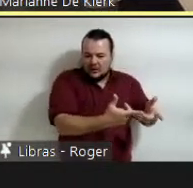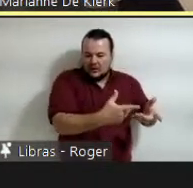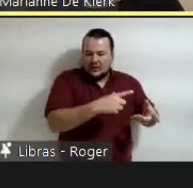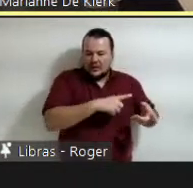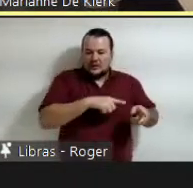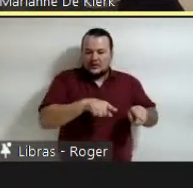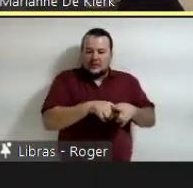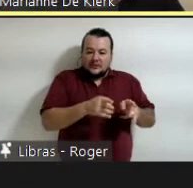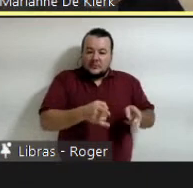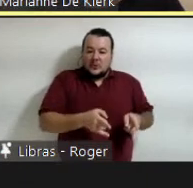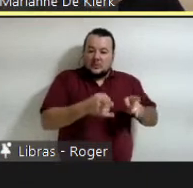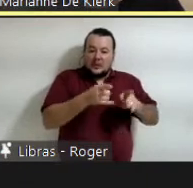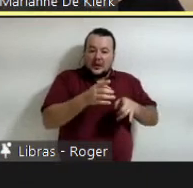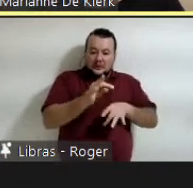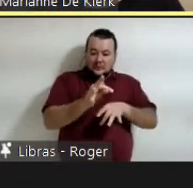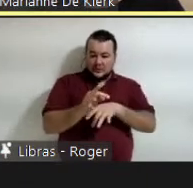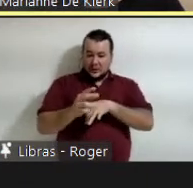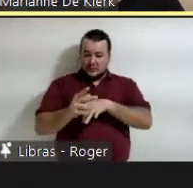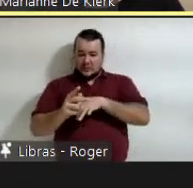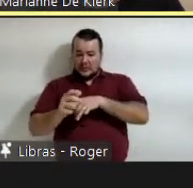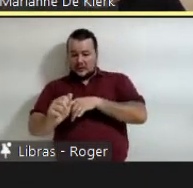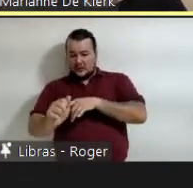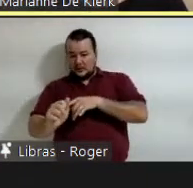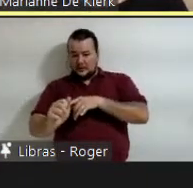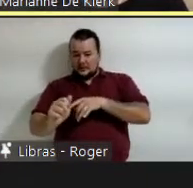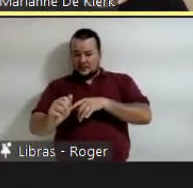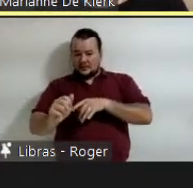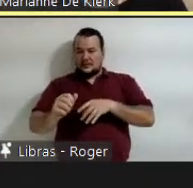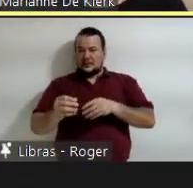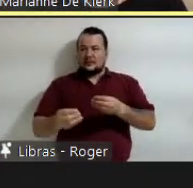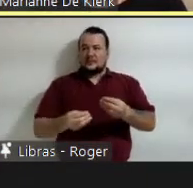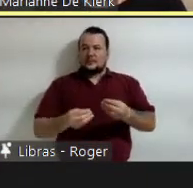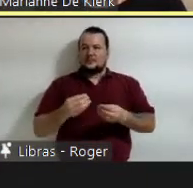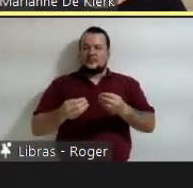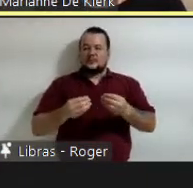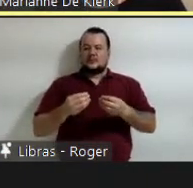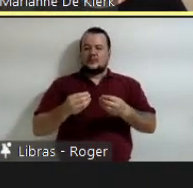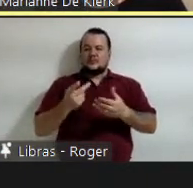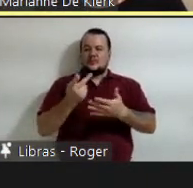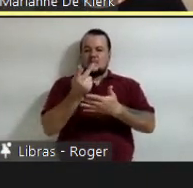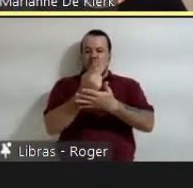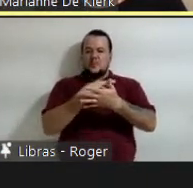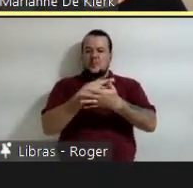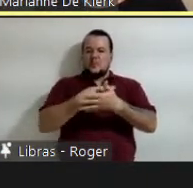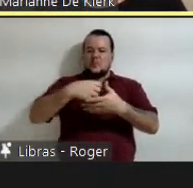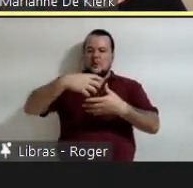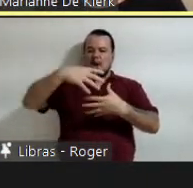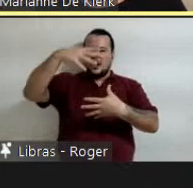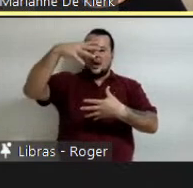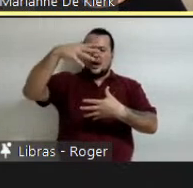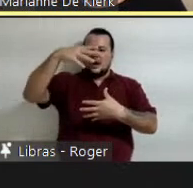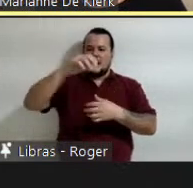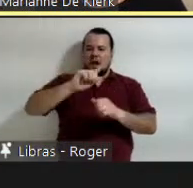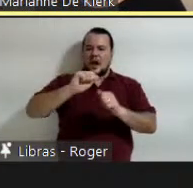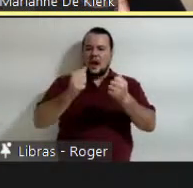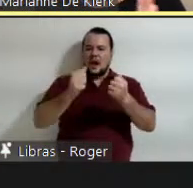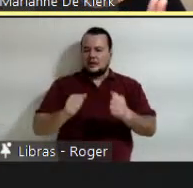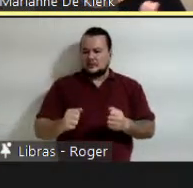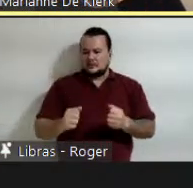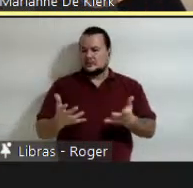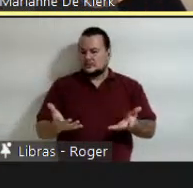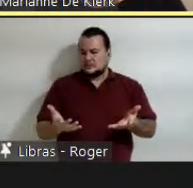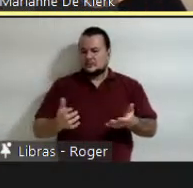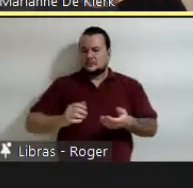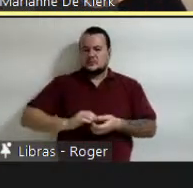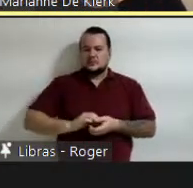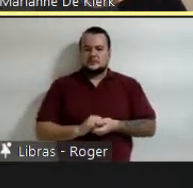of monumentalization that I spoke about, you can see very clearly on this block development. The plan, again, the long wings with the